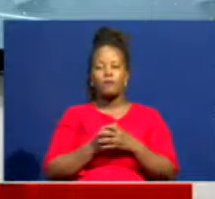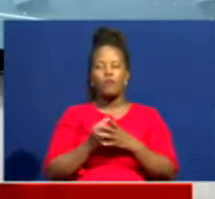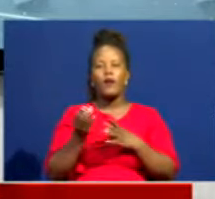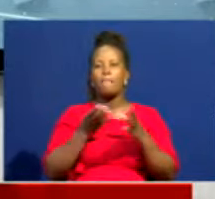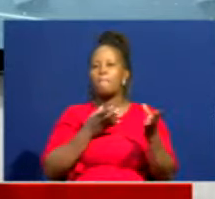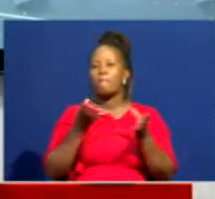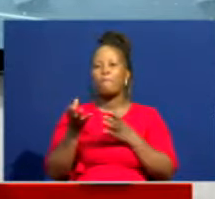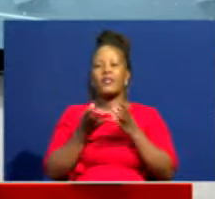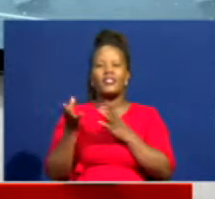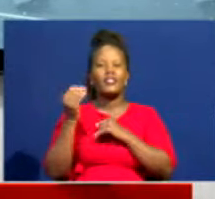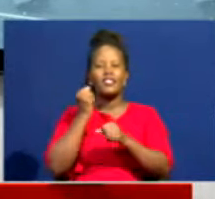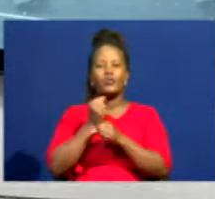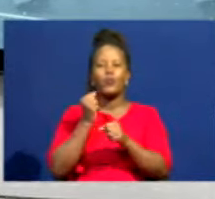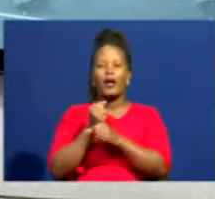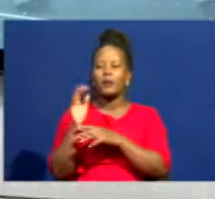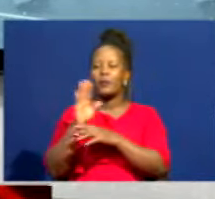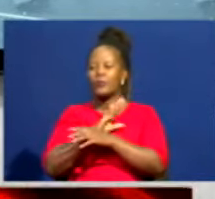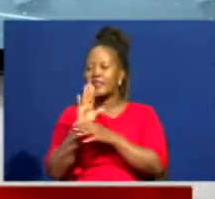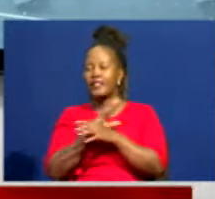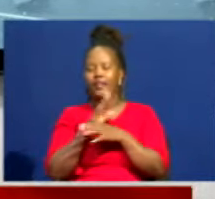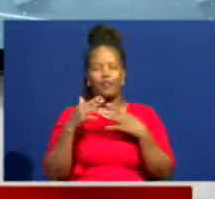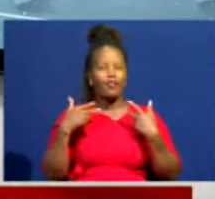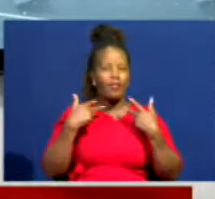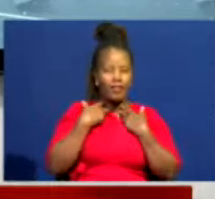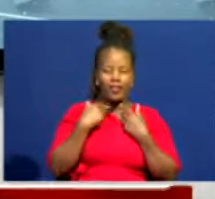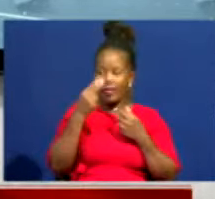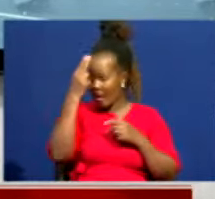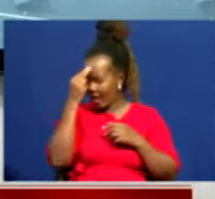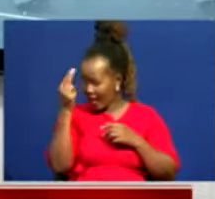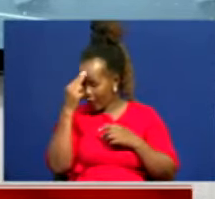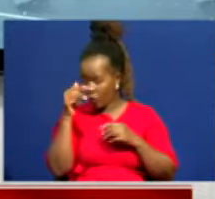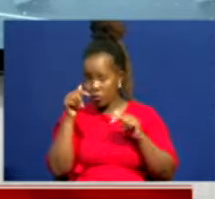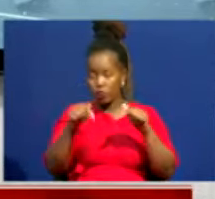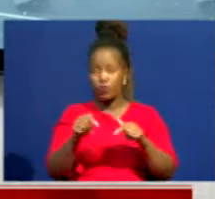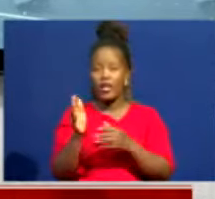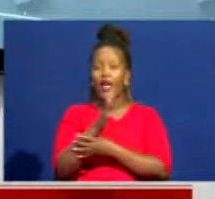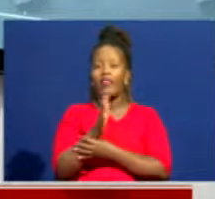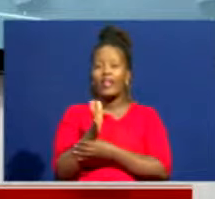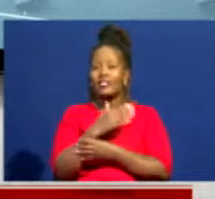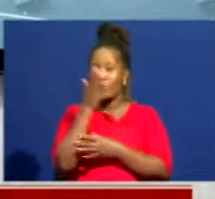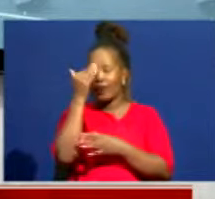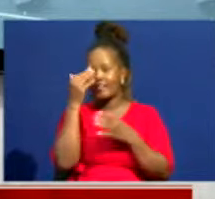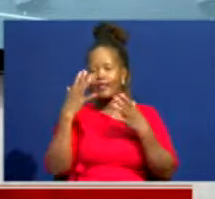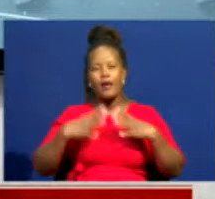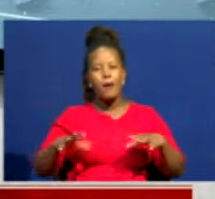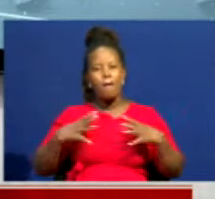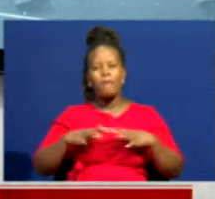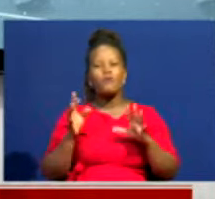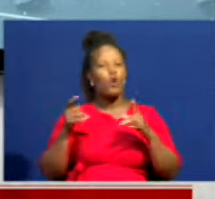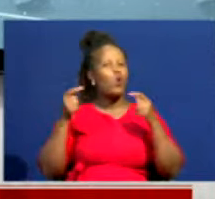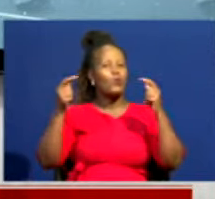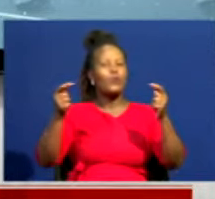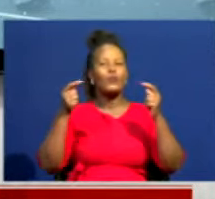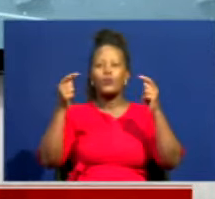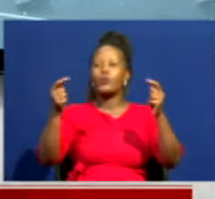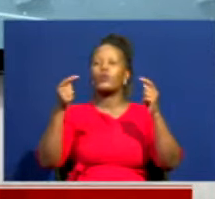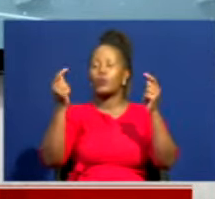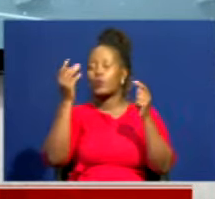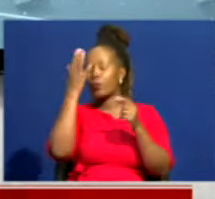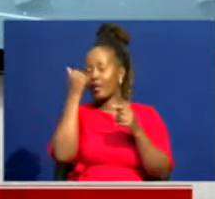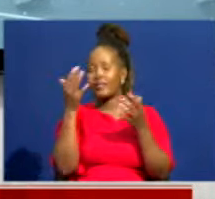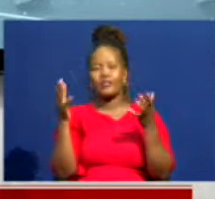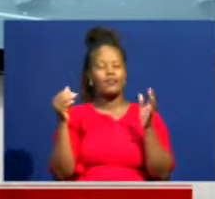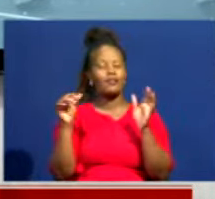was paralyzed in Narok town for the better part of Thursday after residents took to the streets to protest the